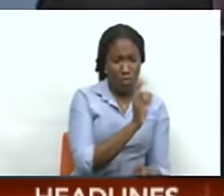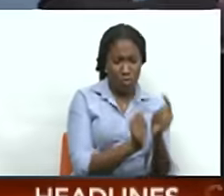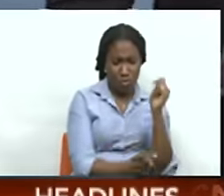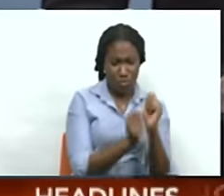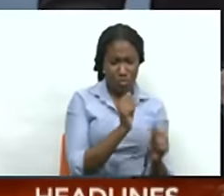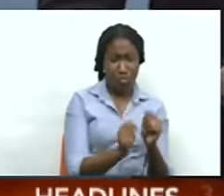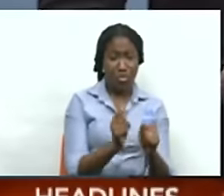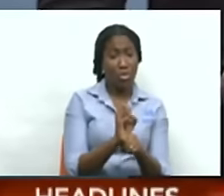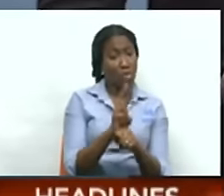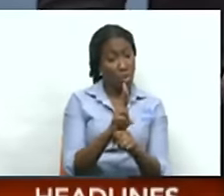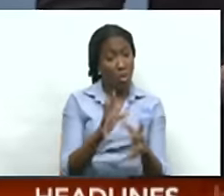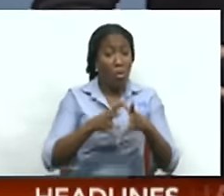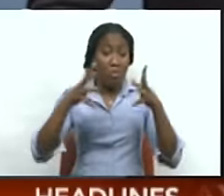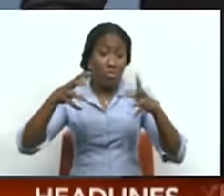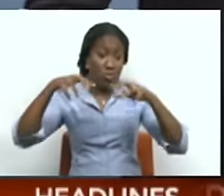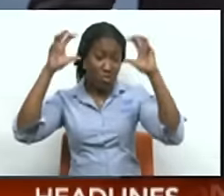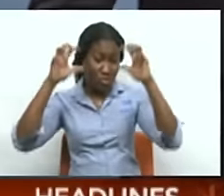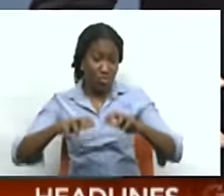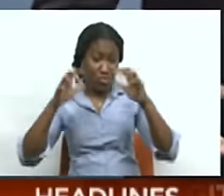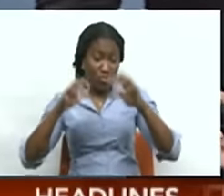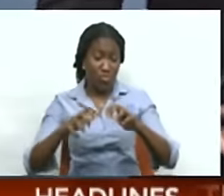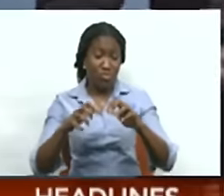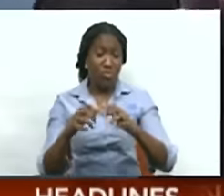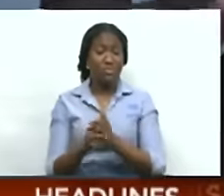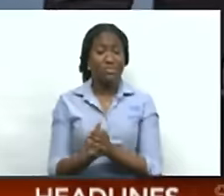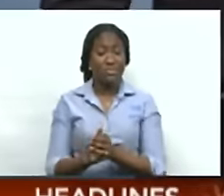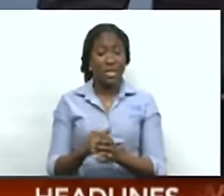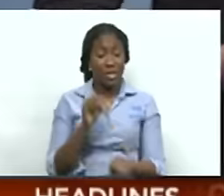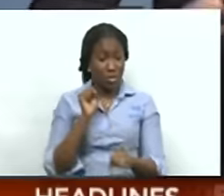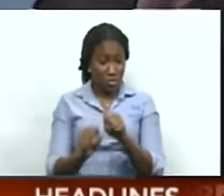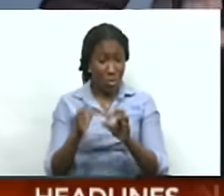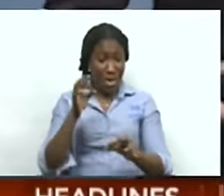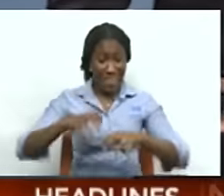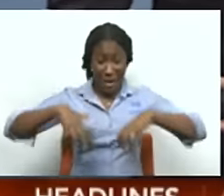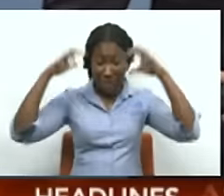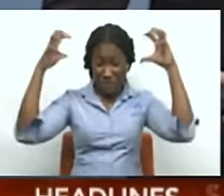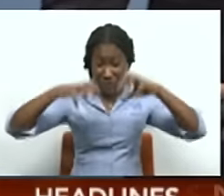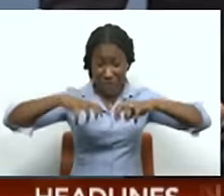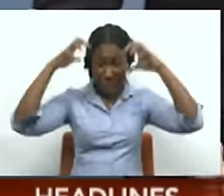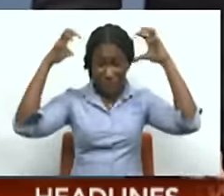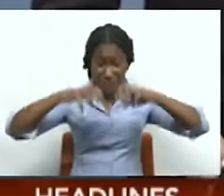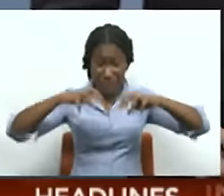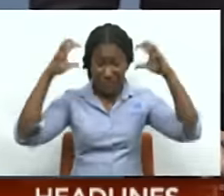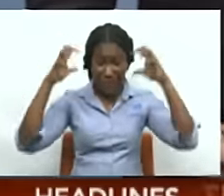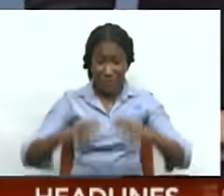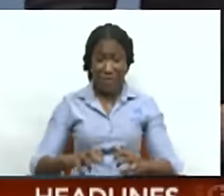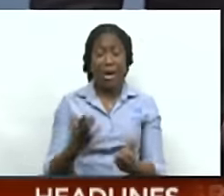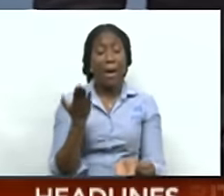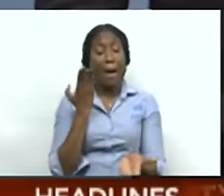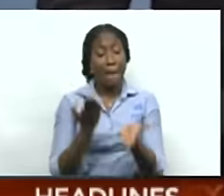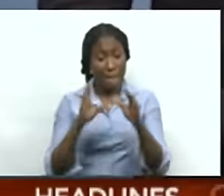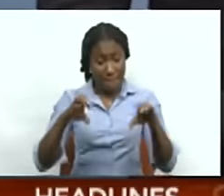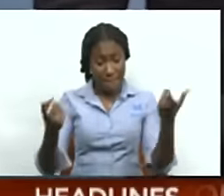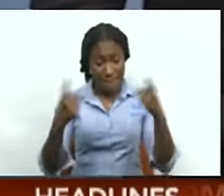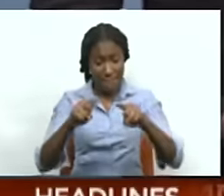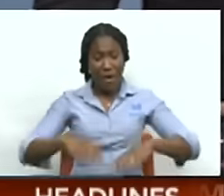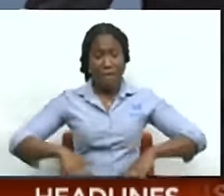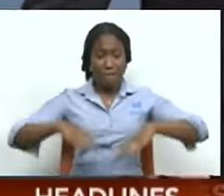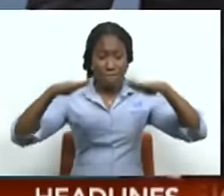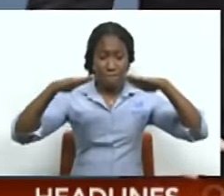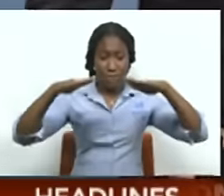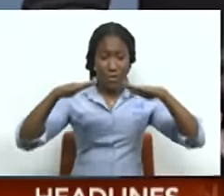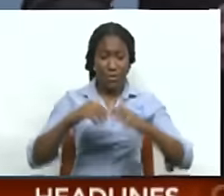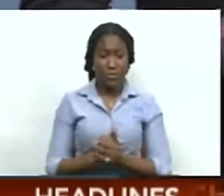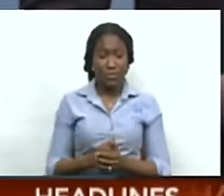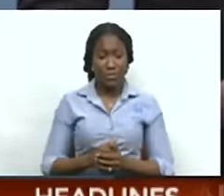of rain. That's about an inch, and if that falls in an isolated heavy shower, there is a chance for street or flash flooding. Most of the